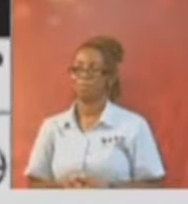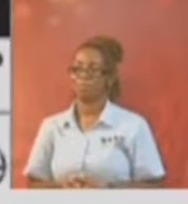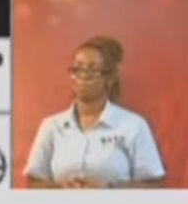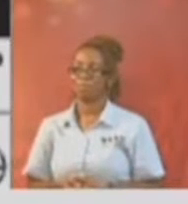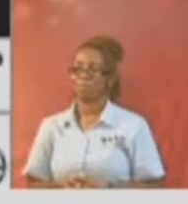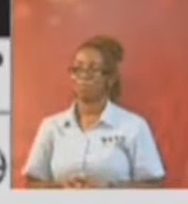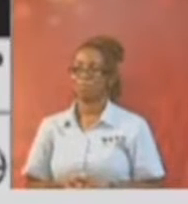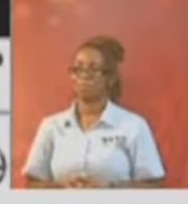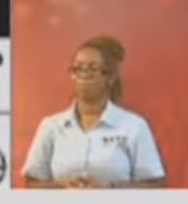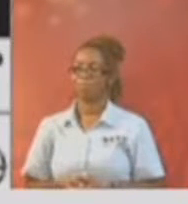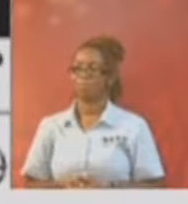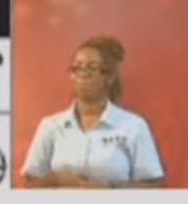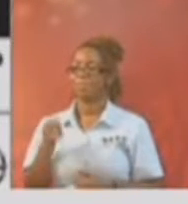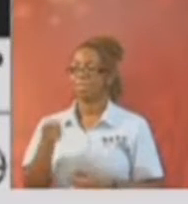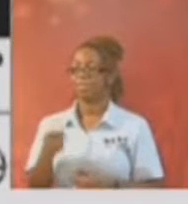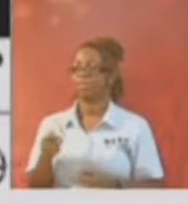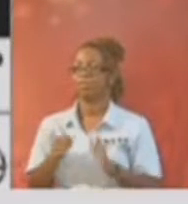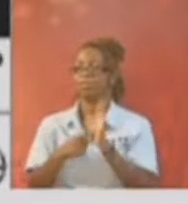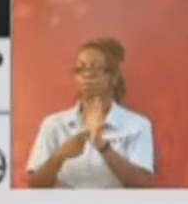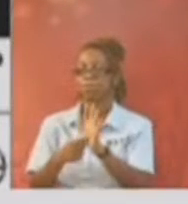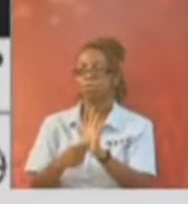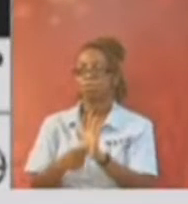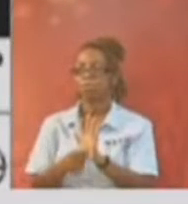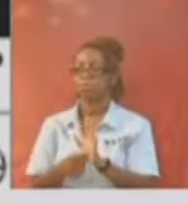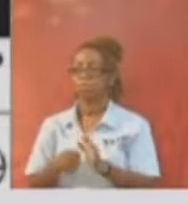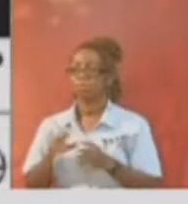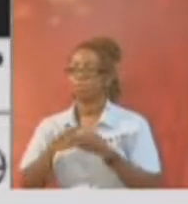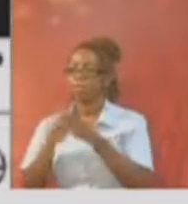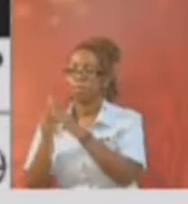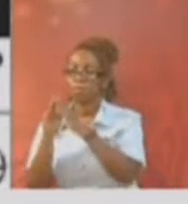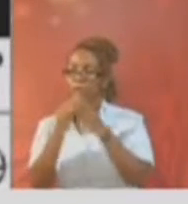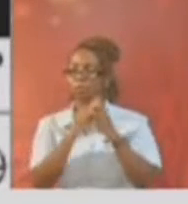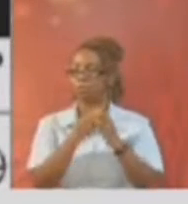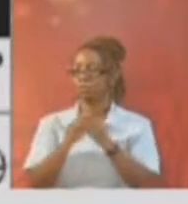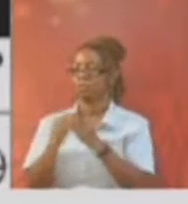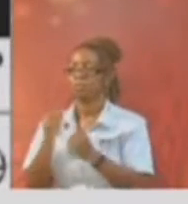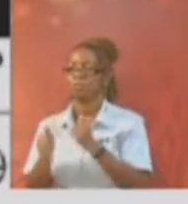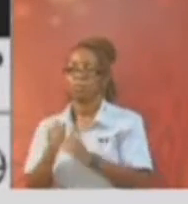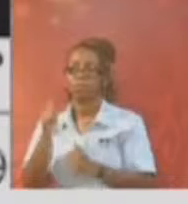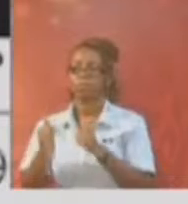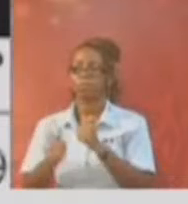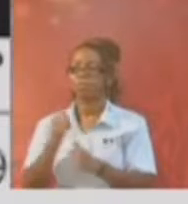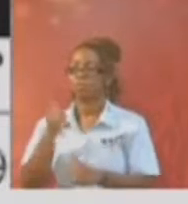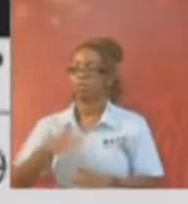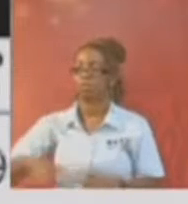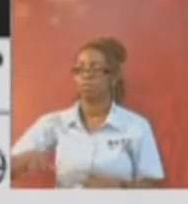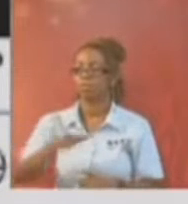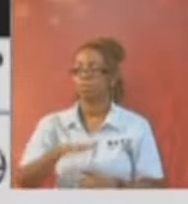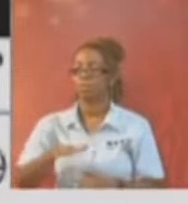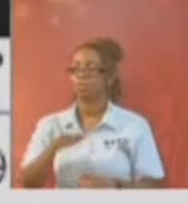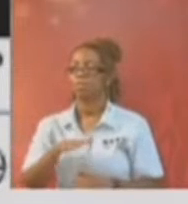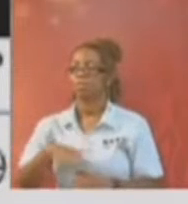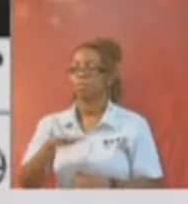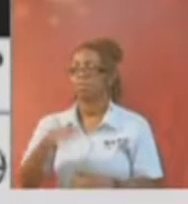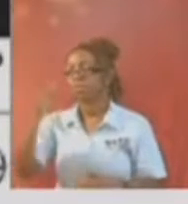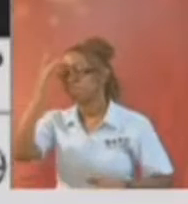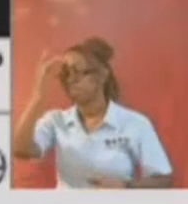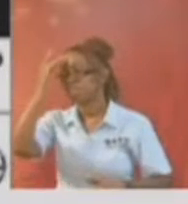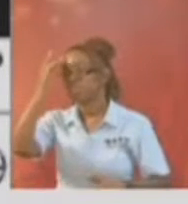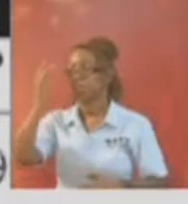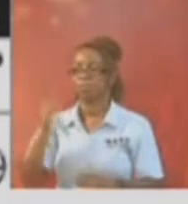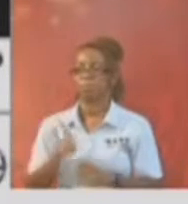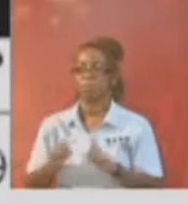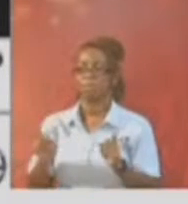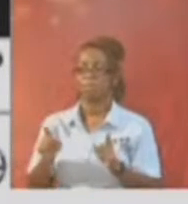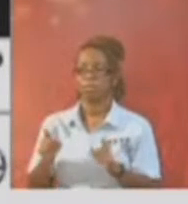this map shows the communities with the most activity, the numbers need to actually be looked